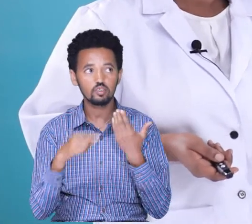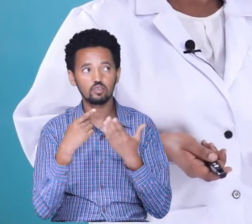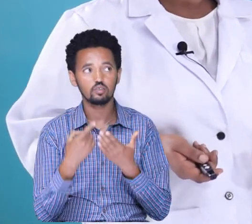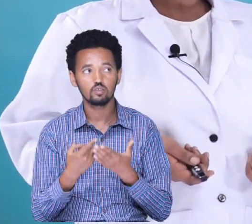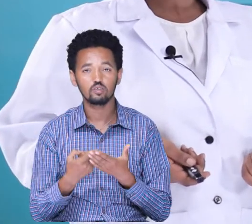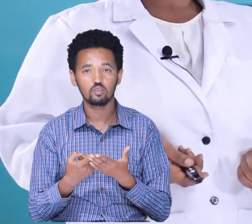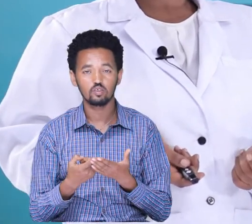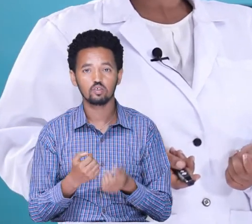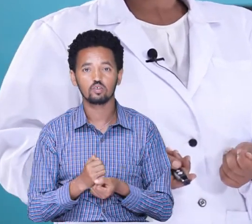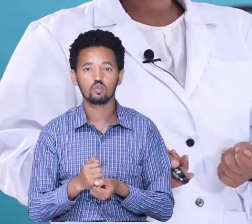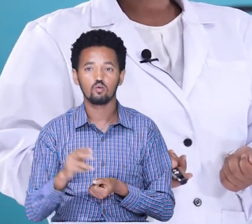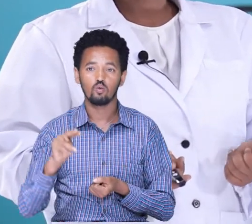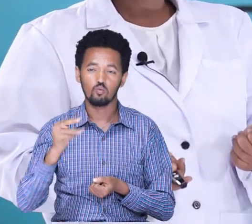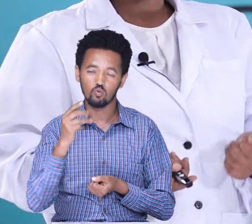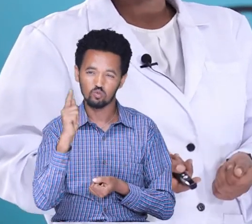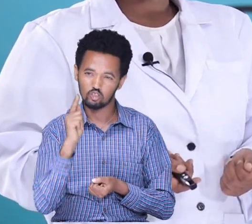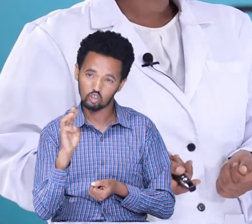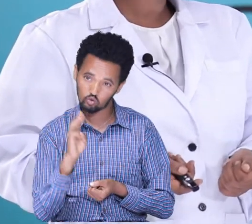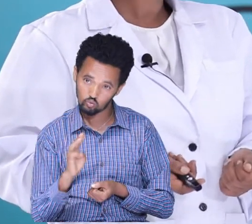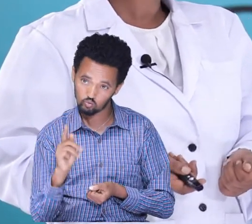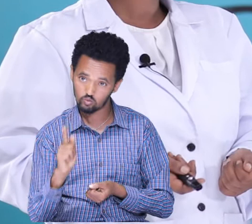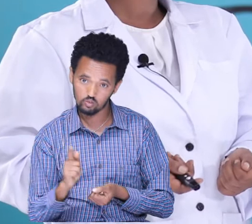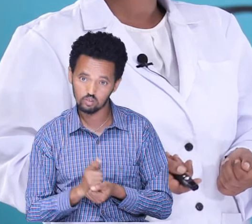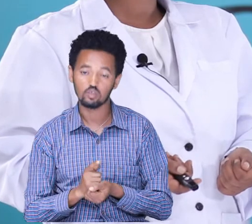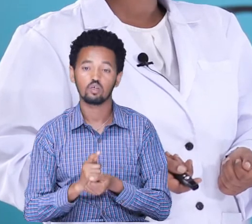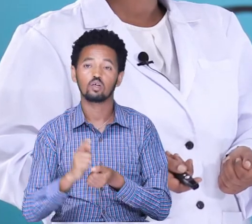or monsoon climatic region of Africa.